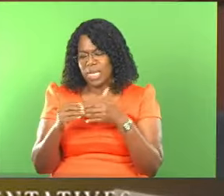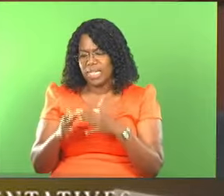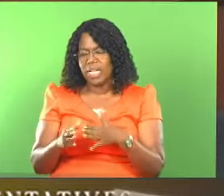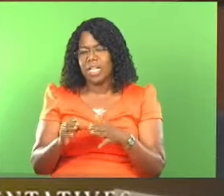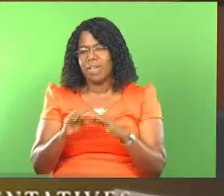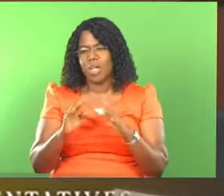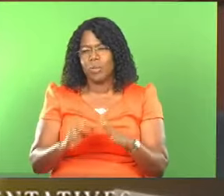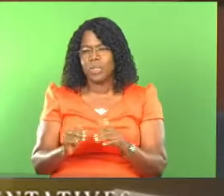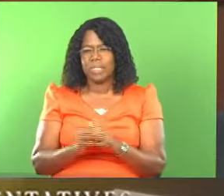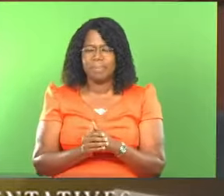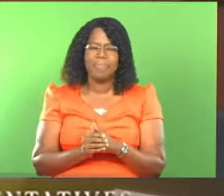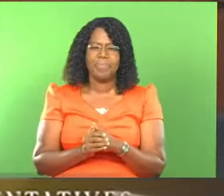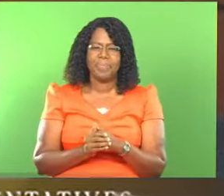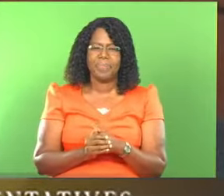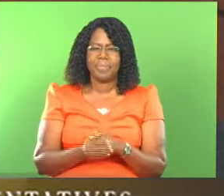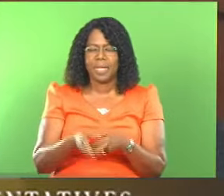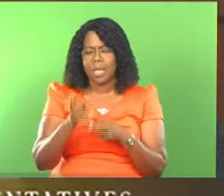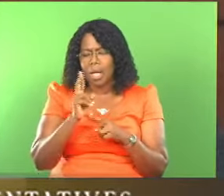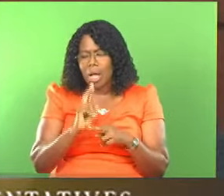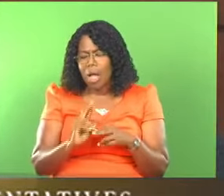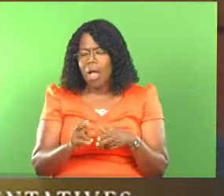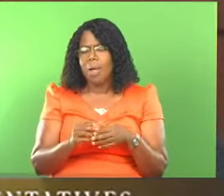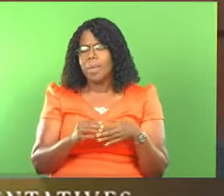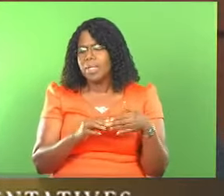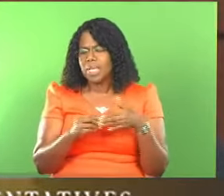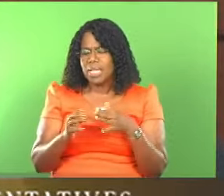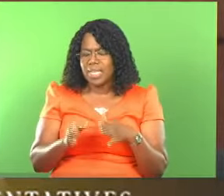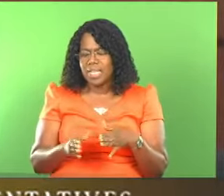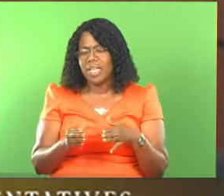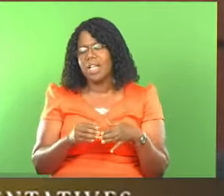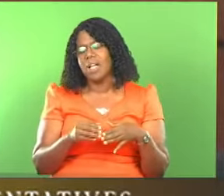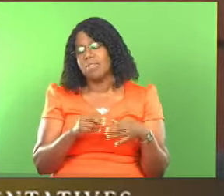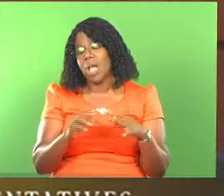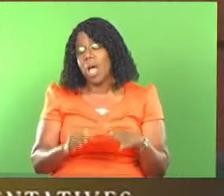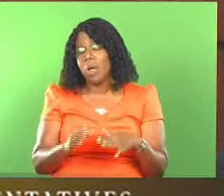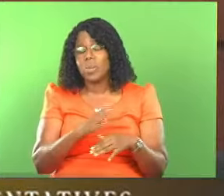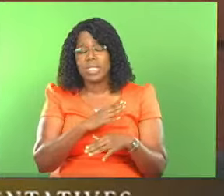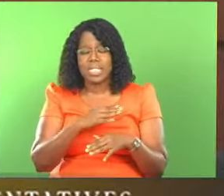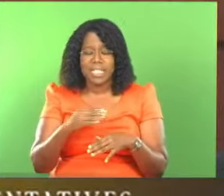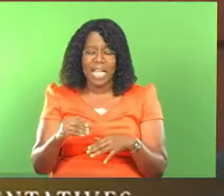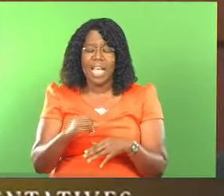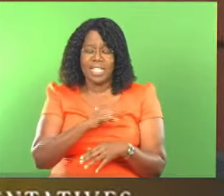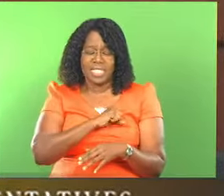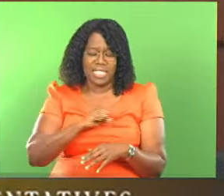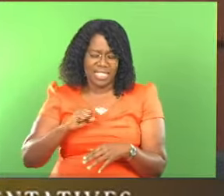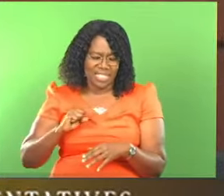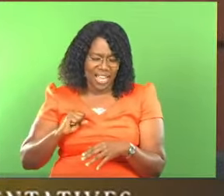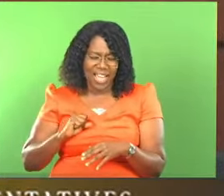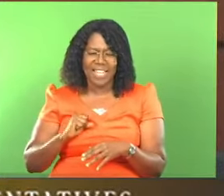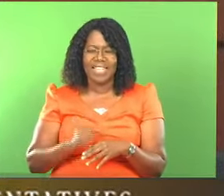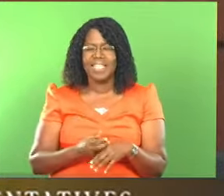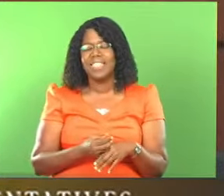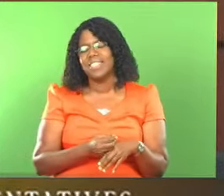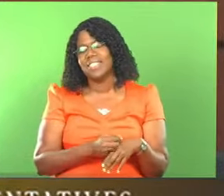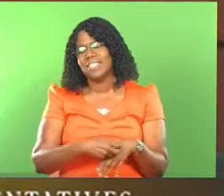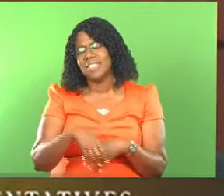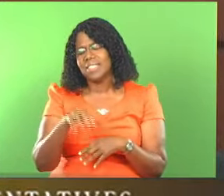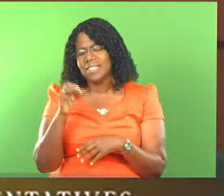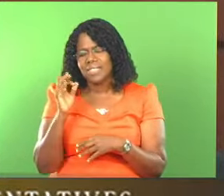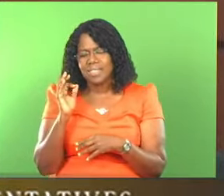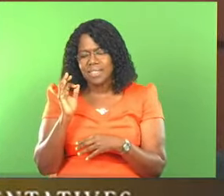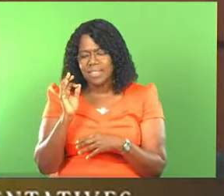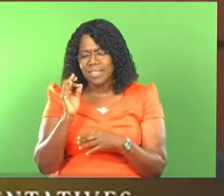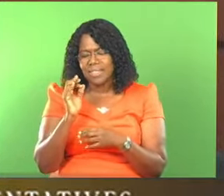Honorable Speaker of the House, Honorable President of the Senate, Your Excellency Prime Minister of